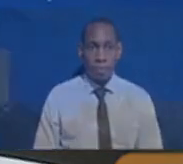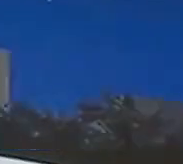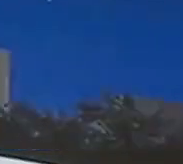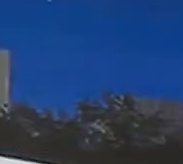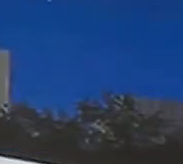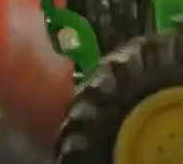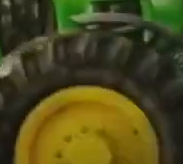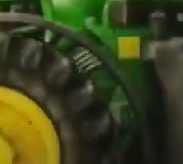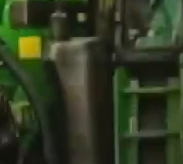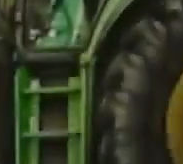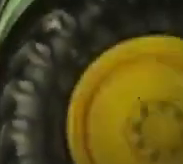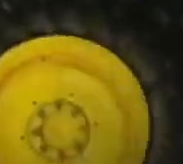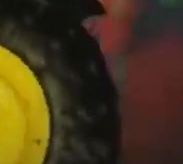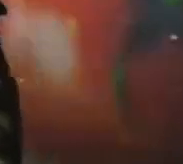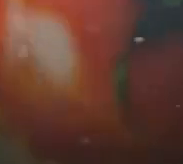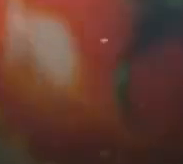Farm.